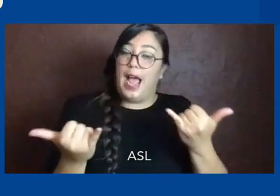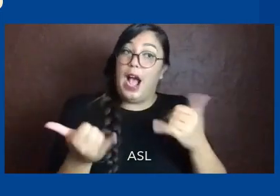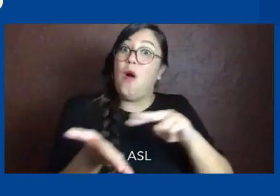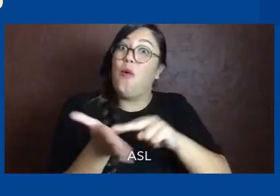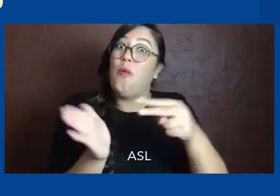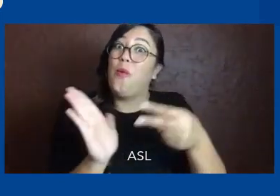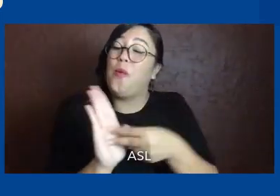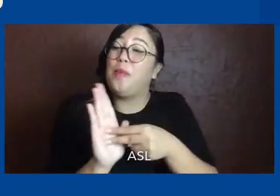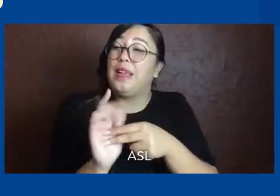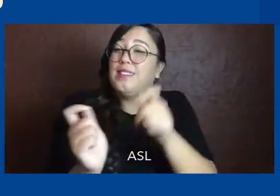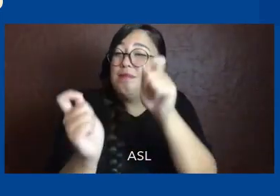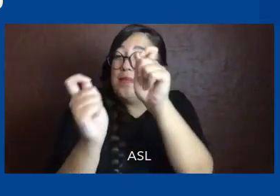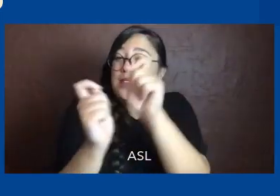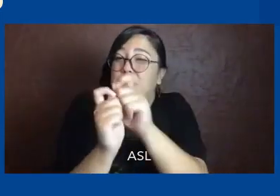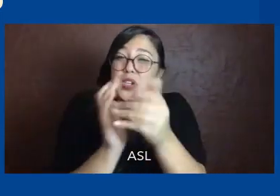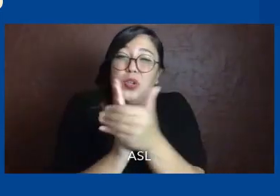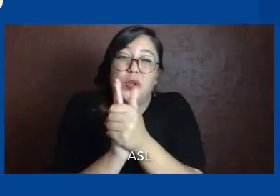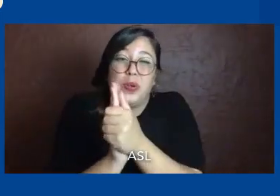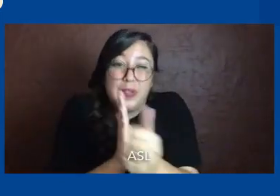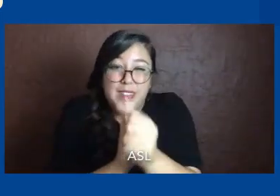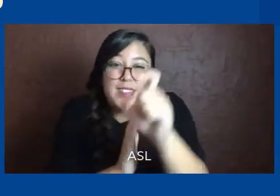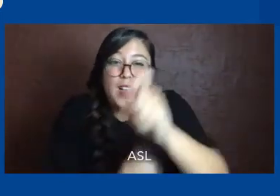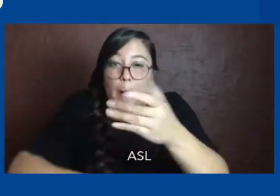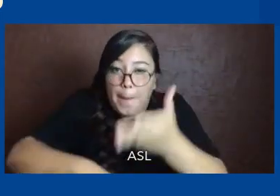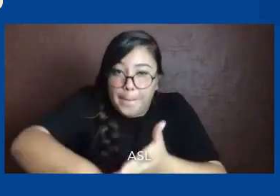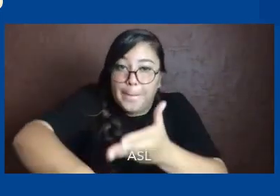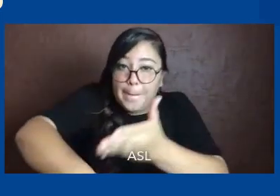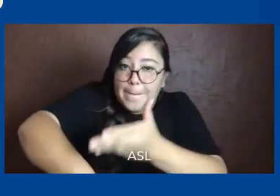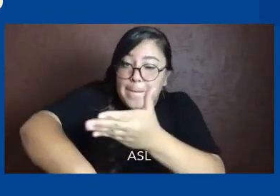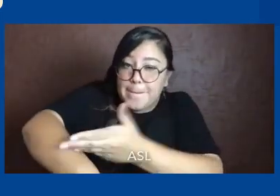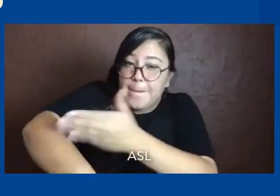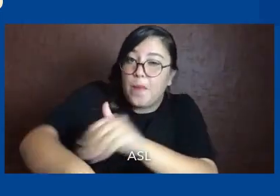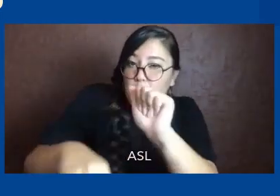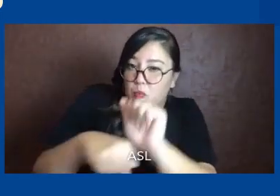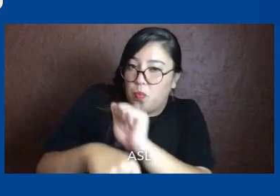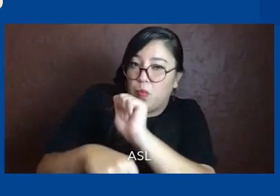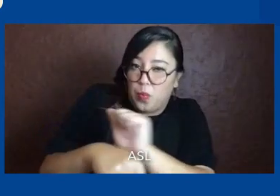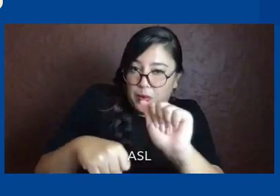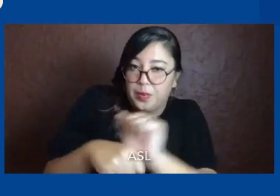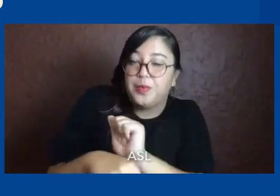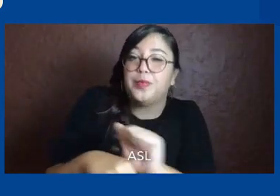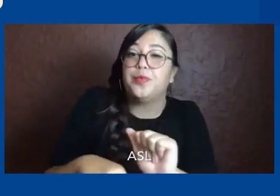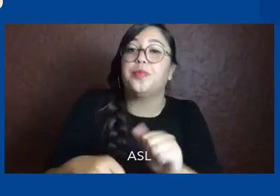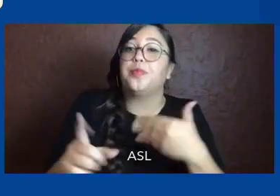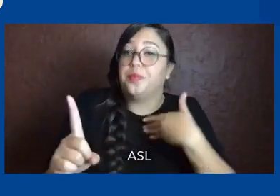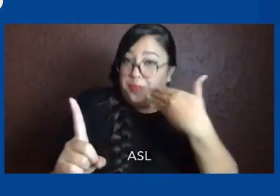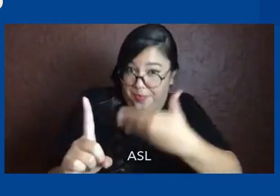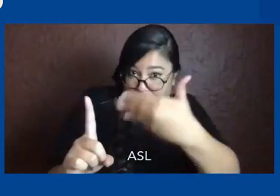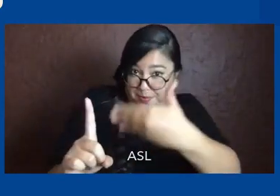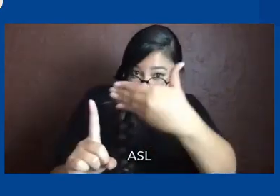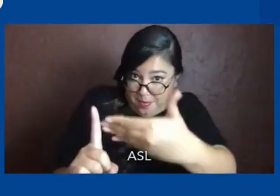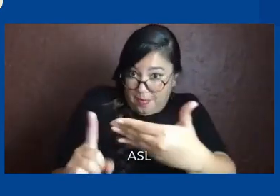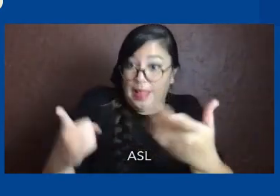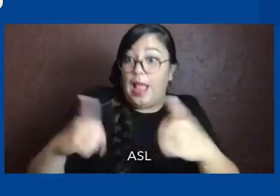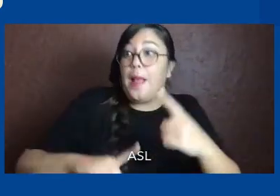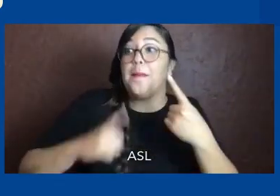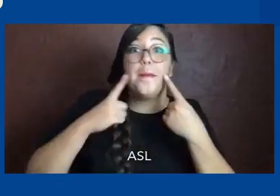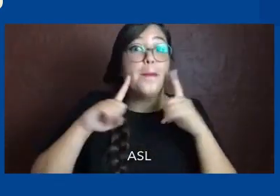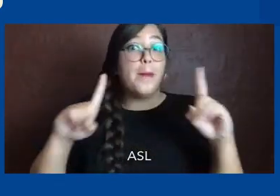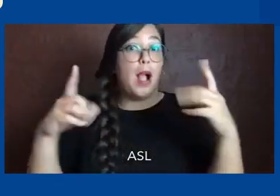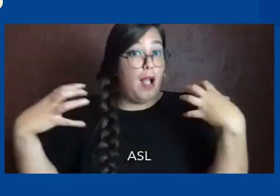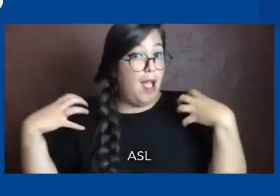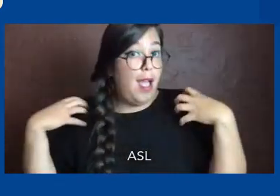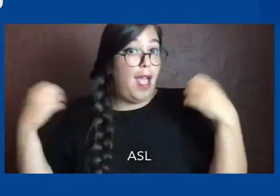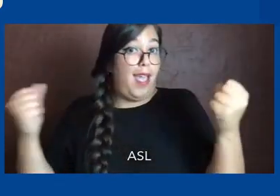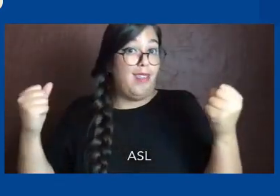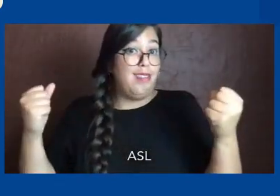and get yourself to. And once you're in that shape, you're just kind of